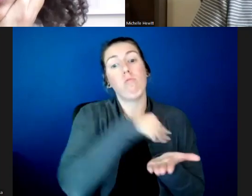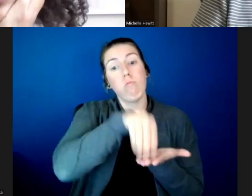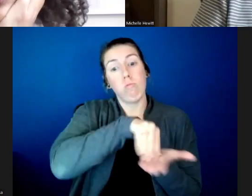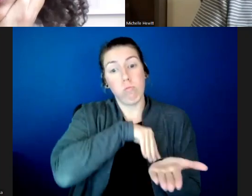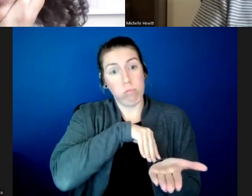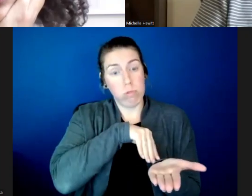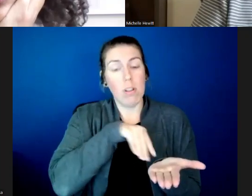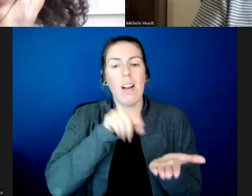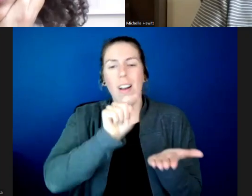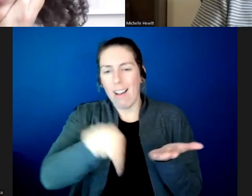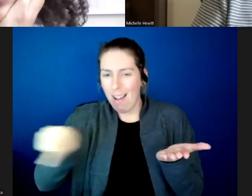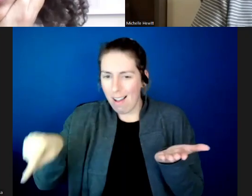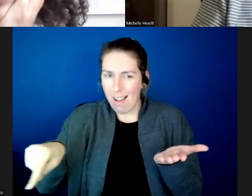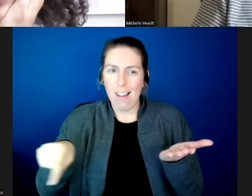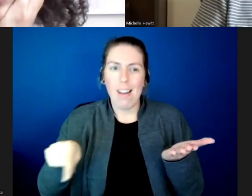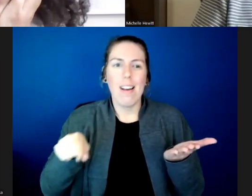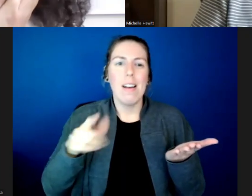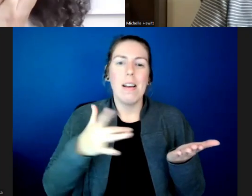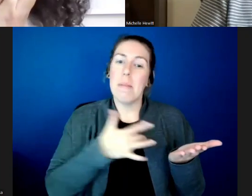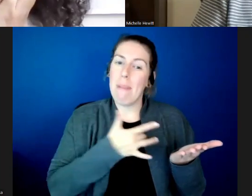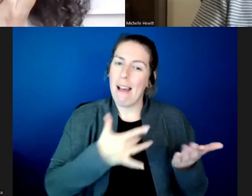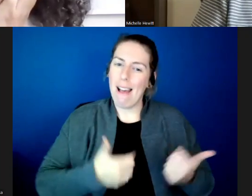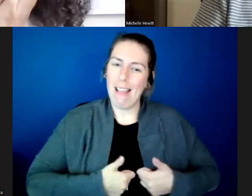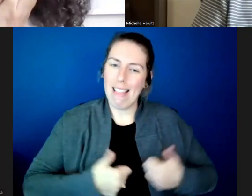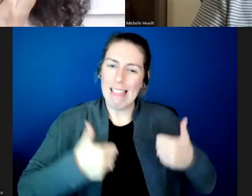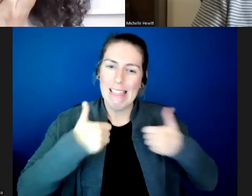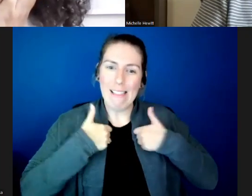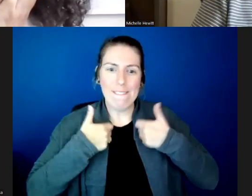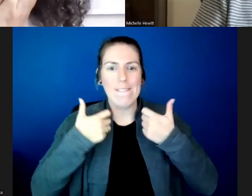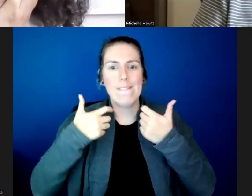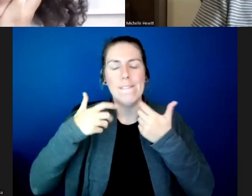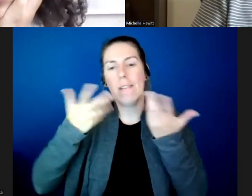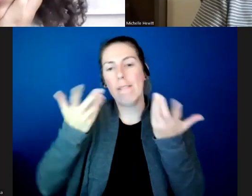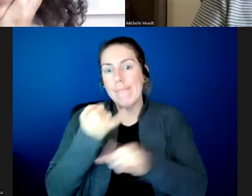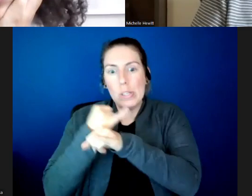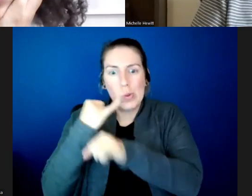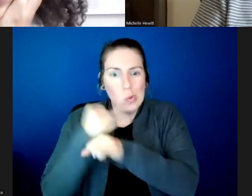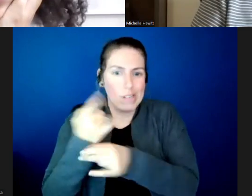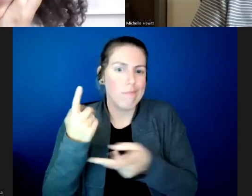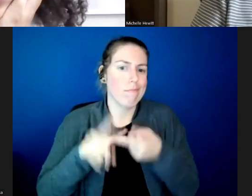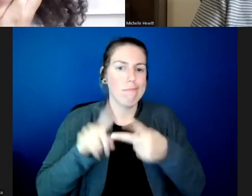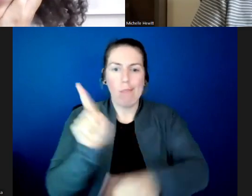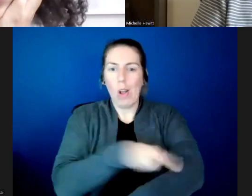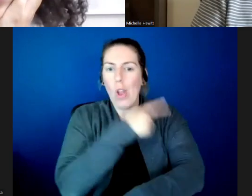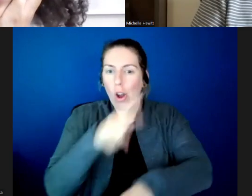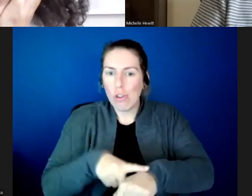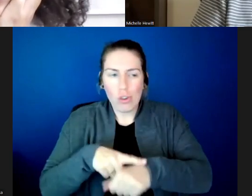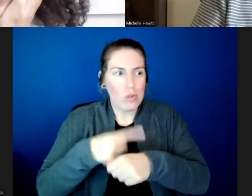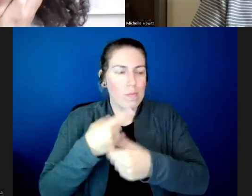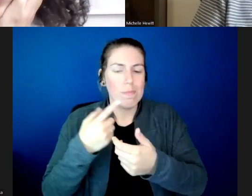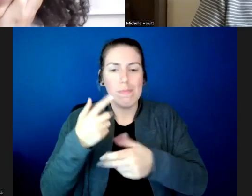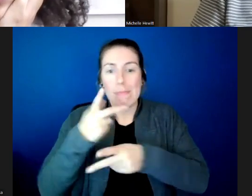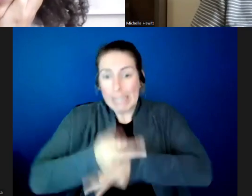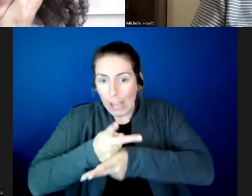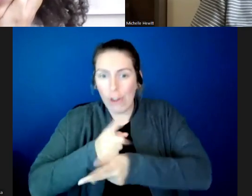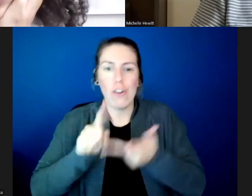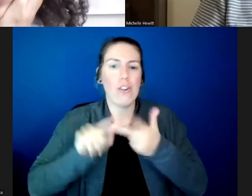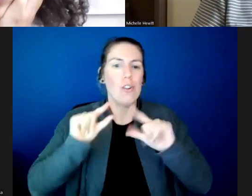in institutionalized settings. So disabled people who live in long-term care or group homes and that sorts of